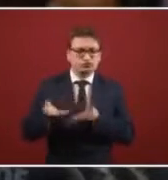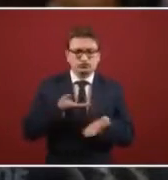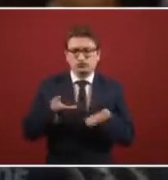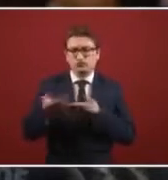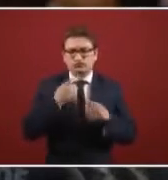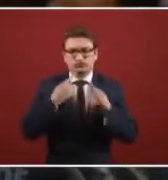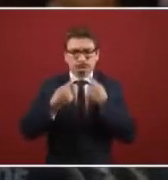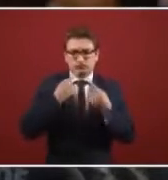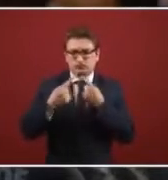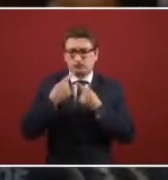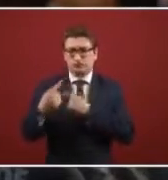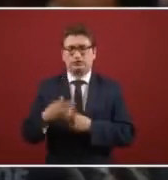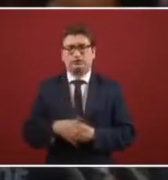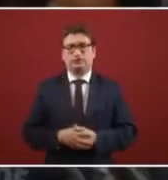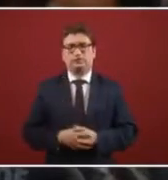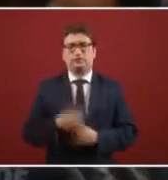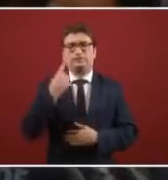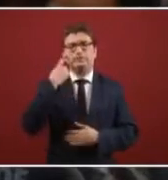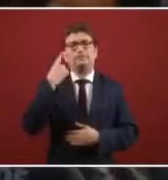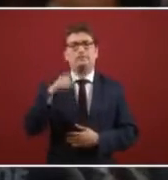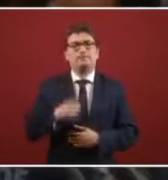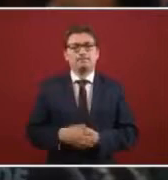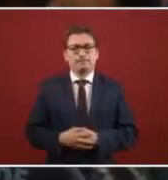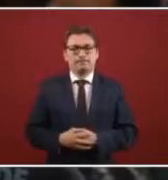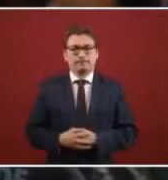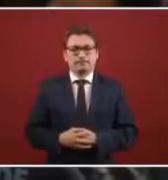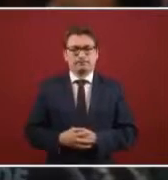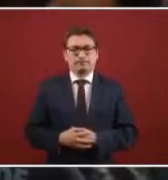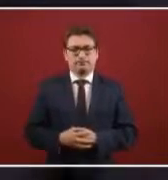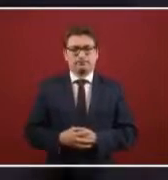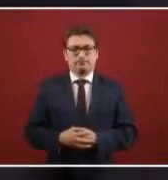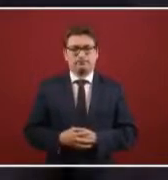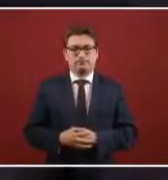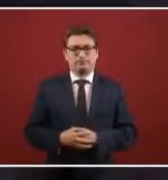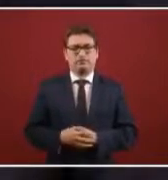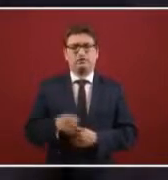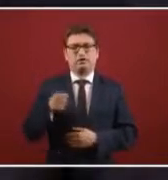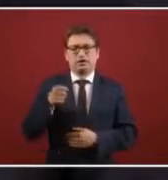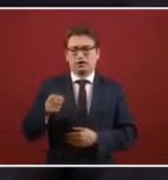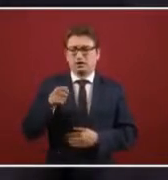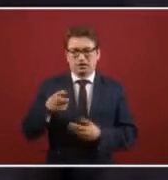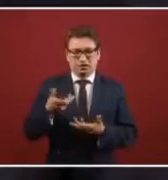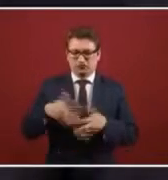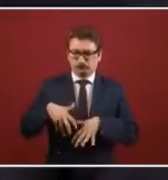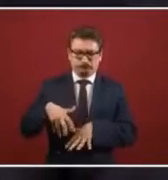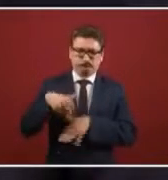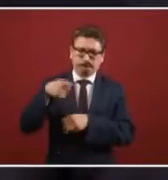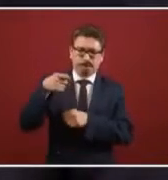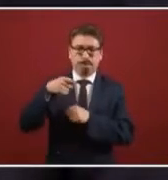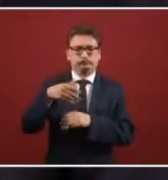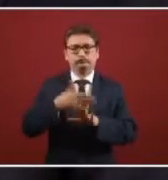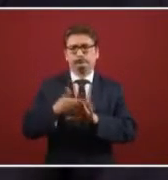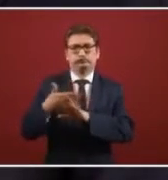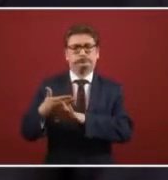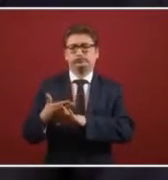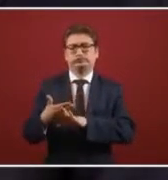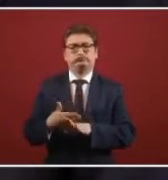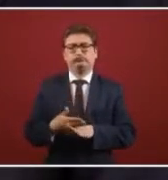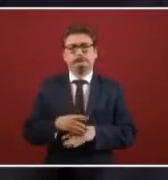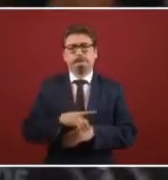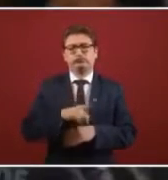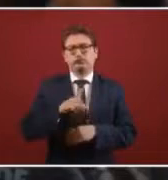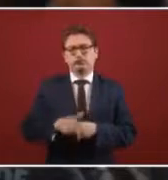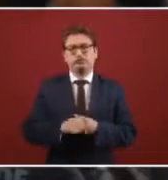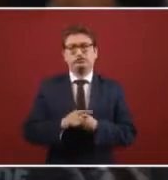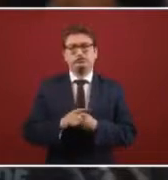to negociaciones start negotiations to prevent ese tipo de actos que that type of pudieran actions terminar,